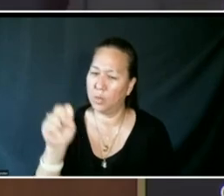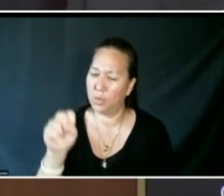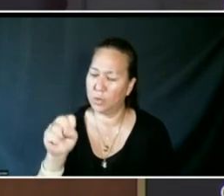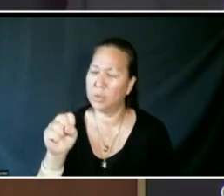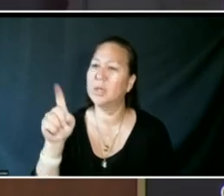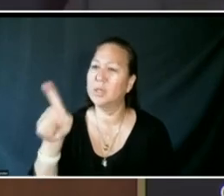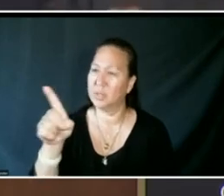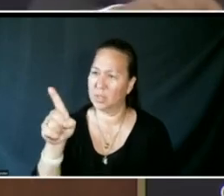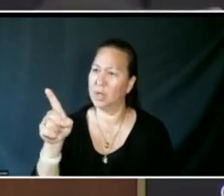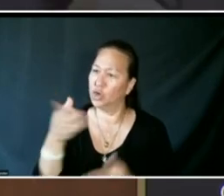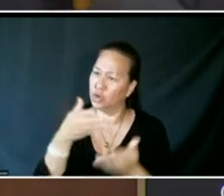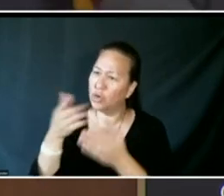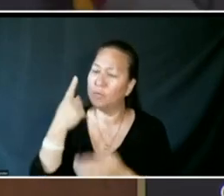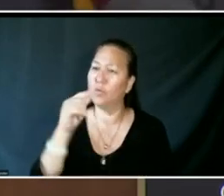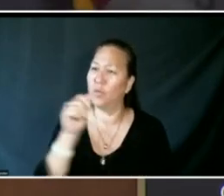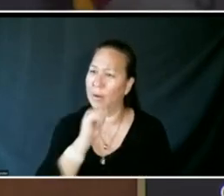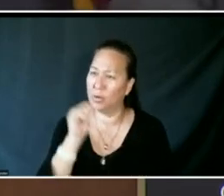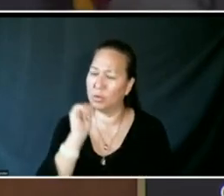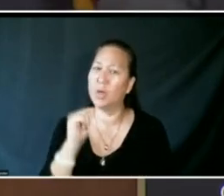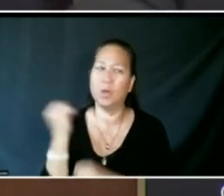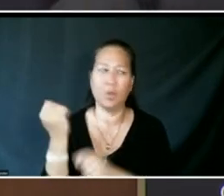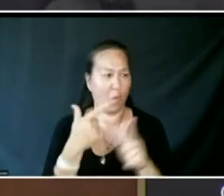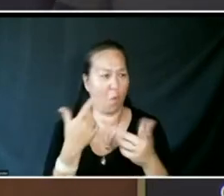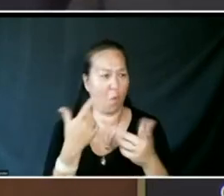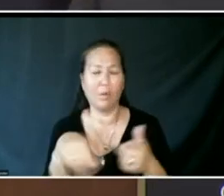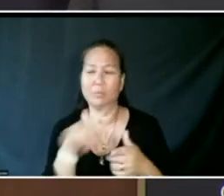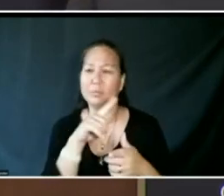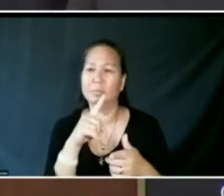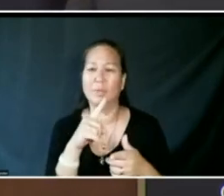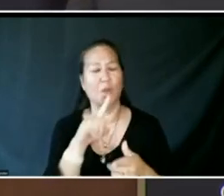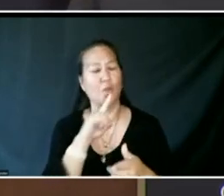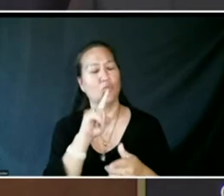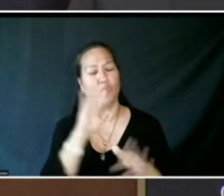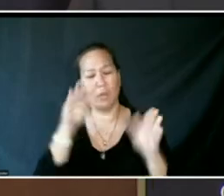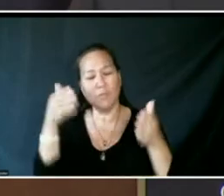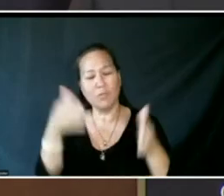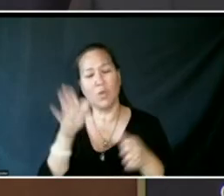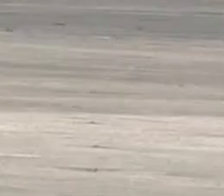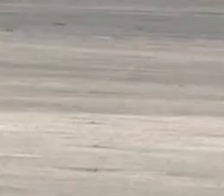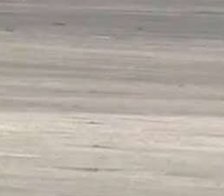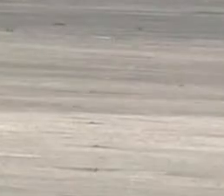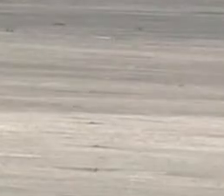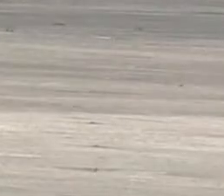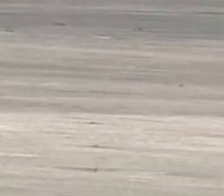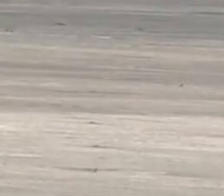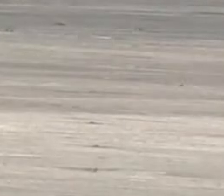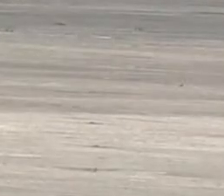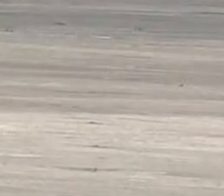country. You have served not only your home states, but our nation and our democracy.